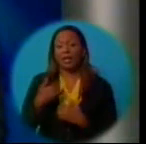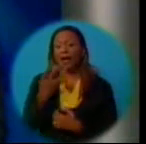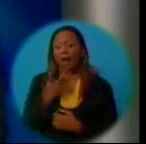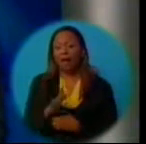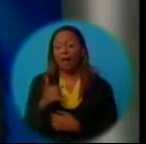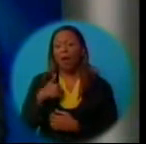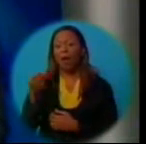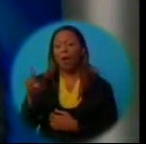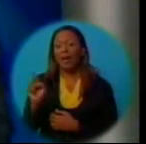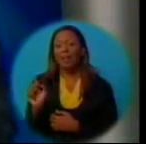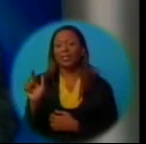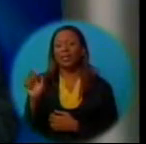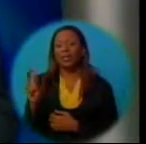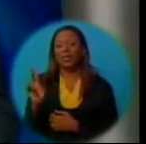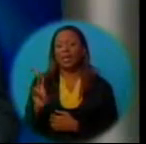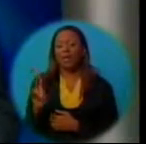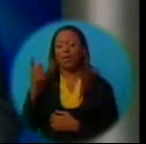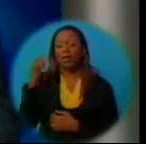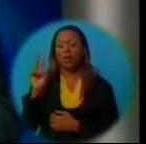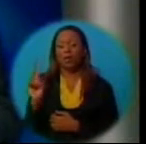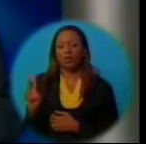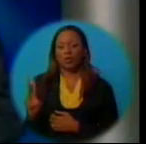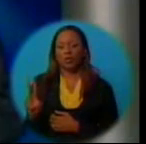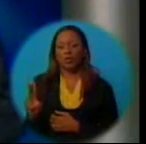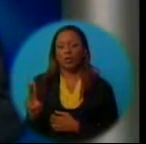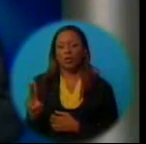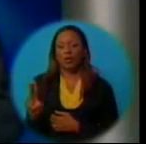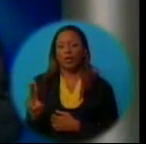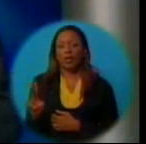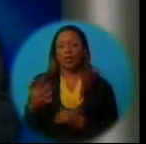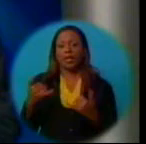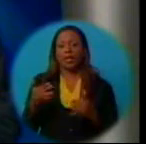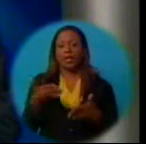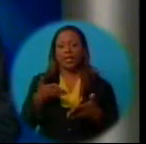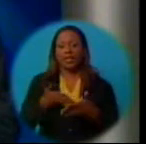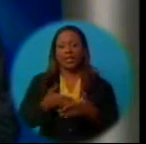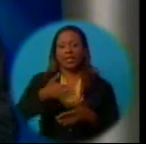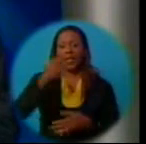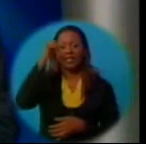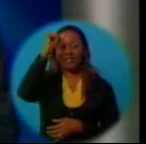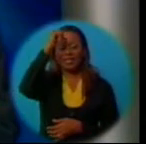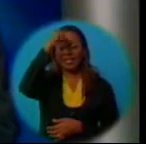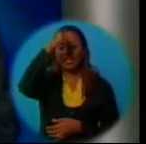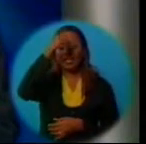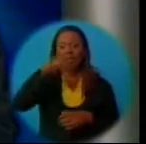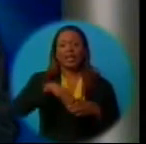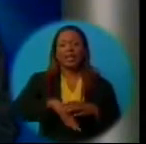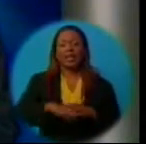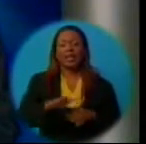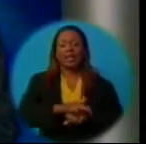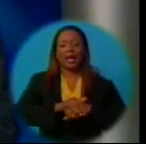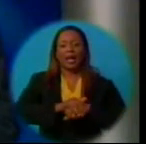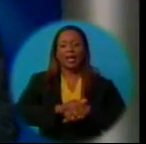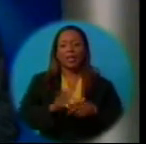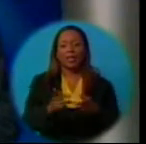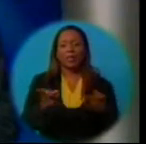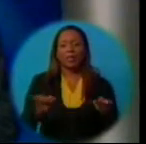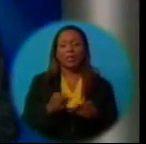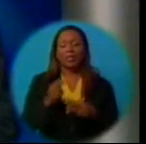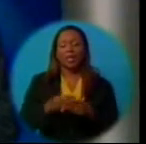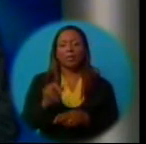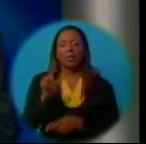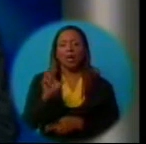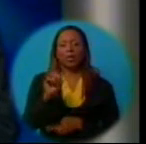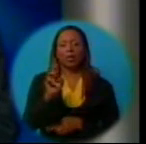127 for 2 after being put into bat in testing conditions on a rain-hit opening day of the first test against India